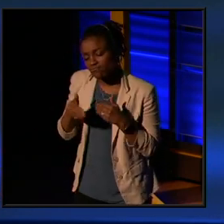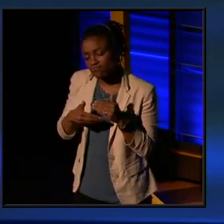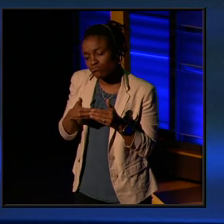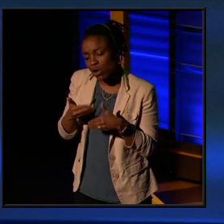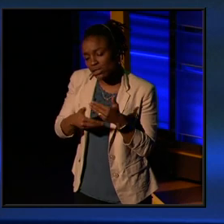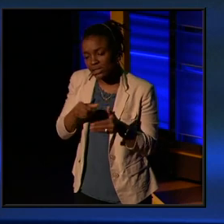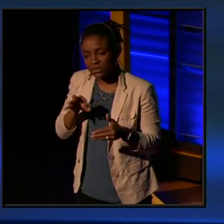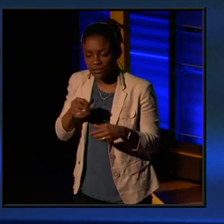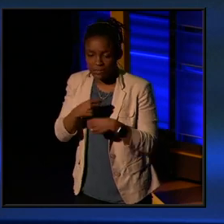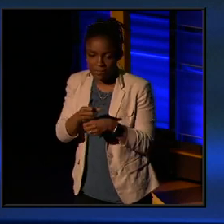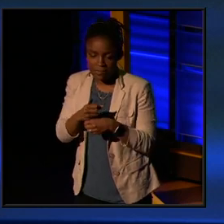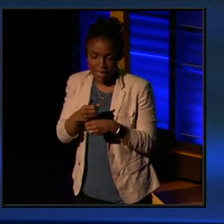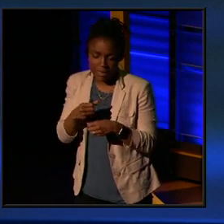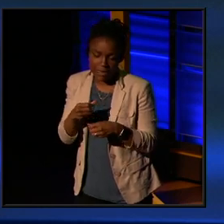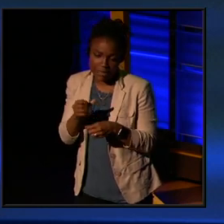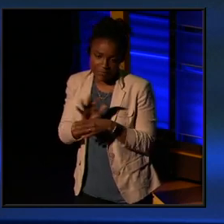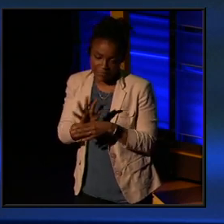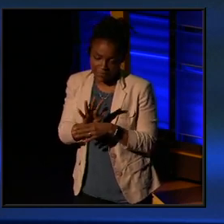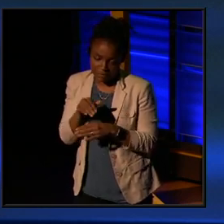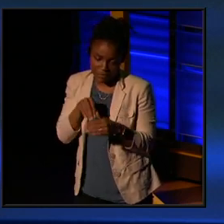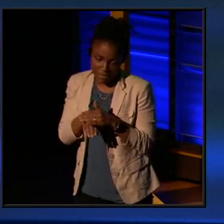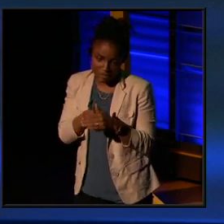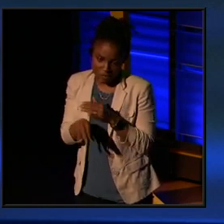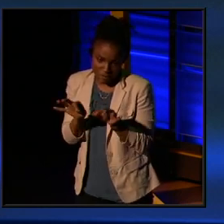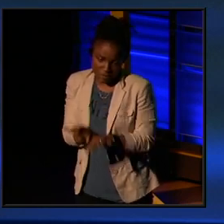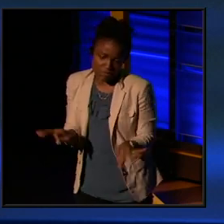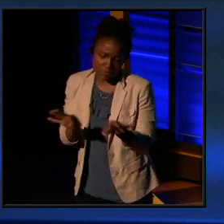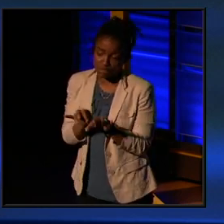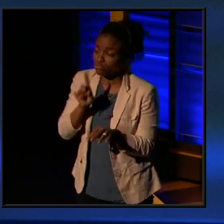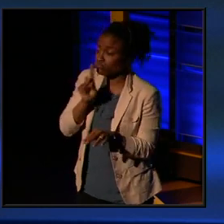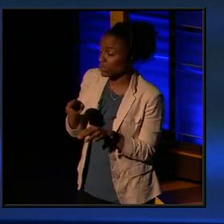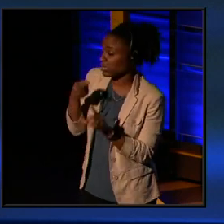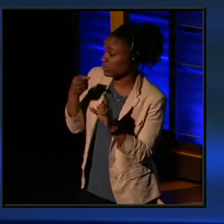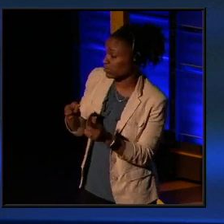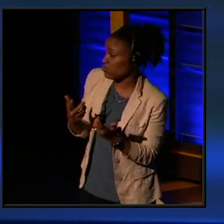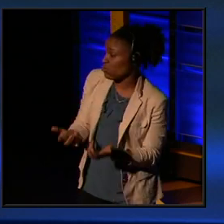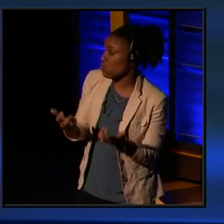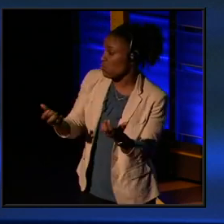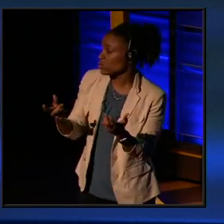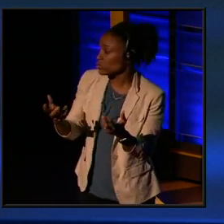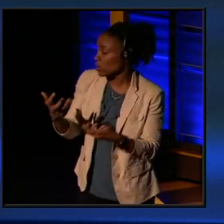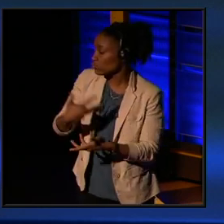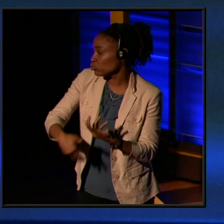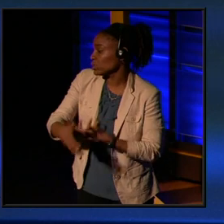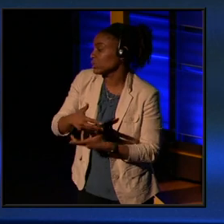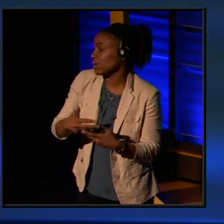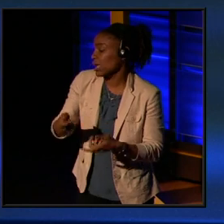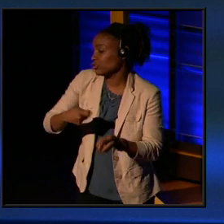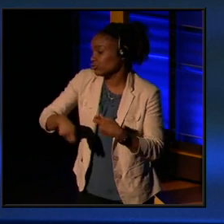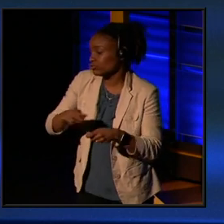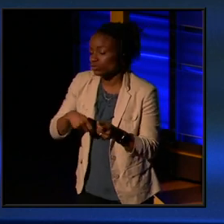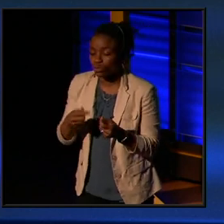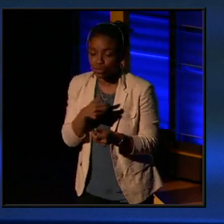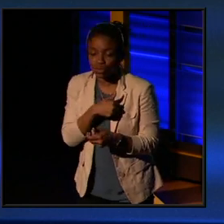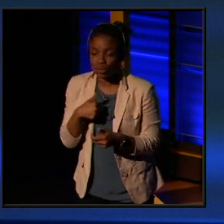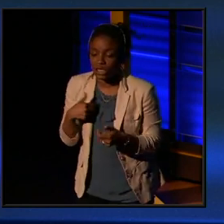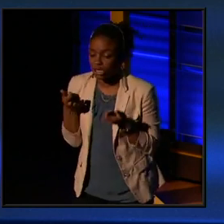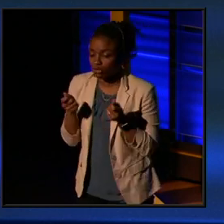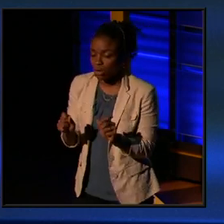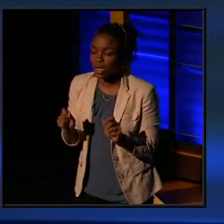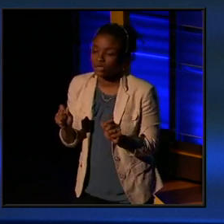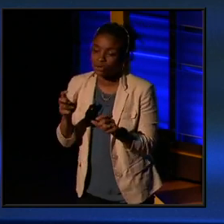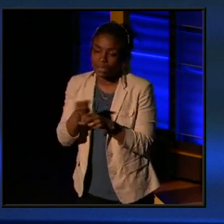important? Well, it really comes down to the audience you want to engage. So we're trying to get people to connect with their